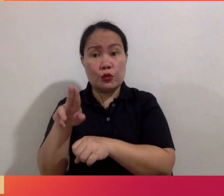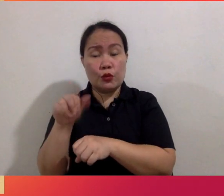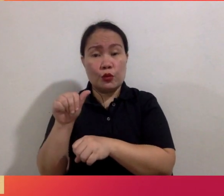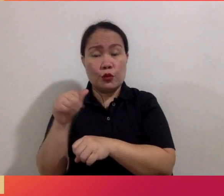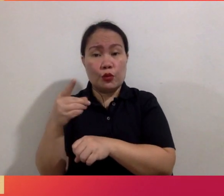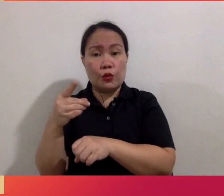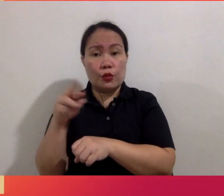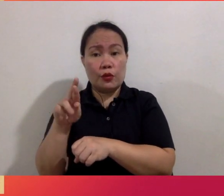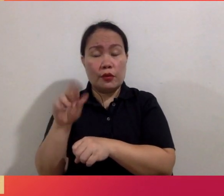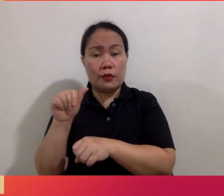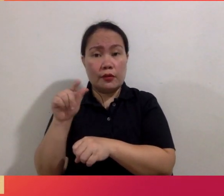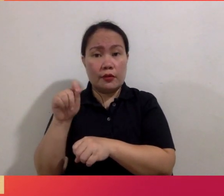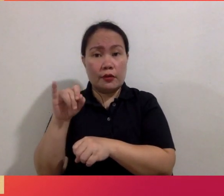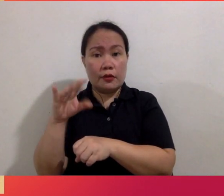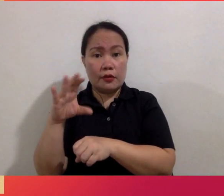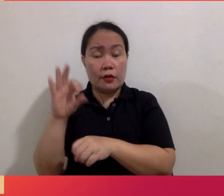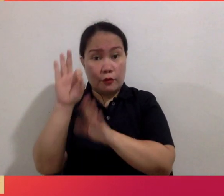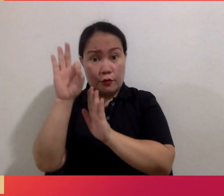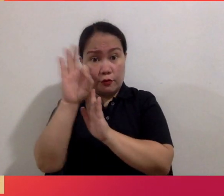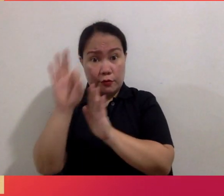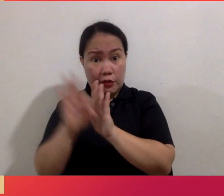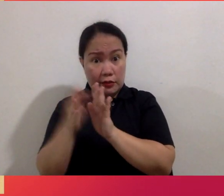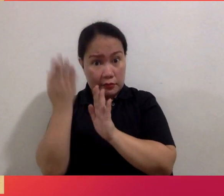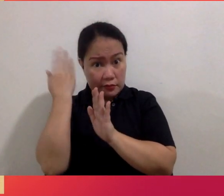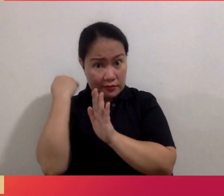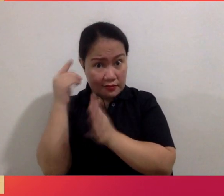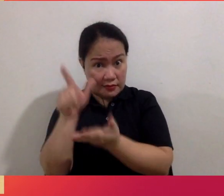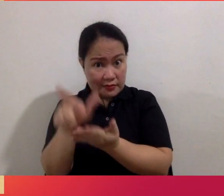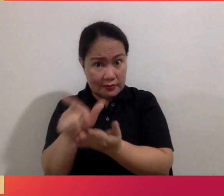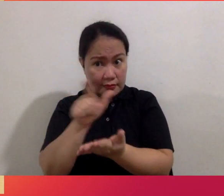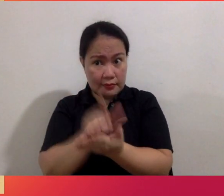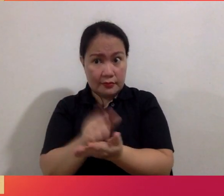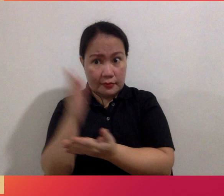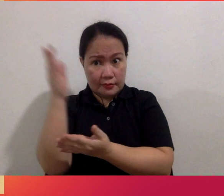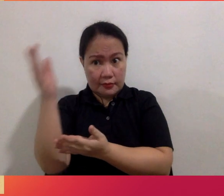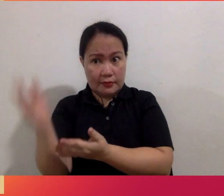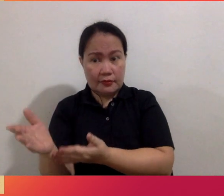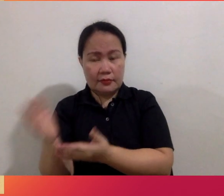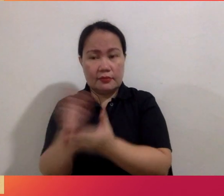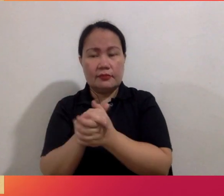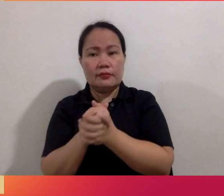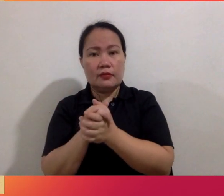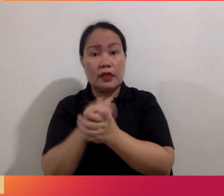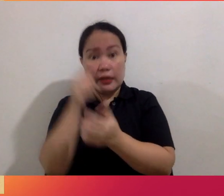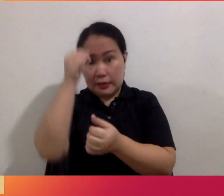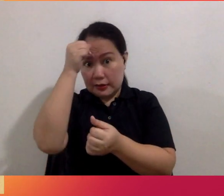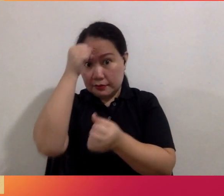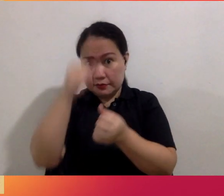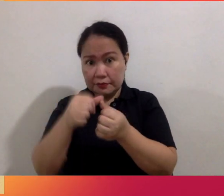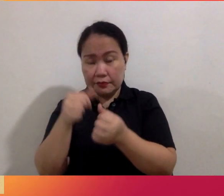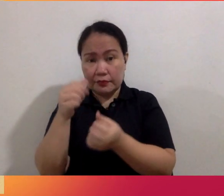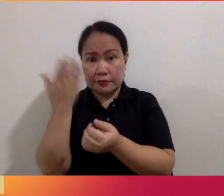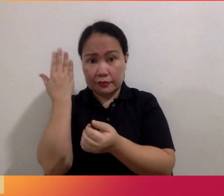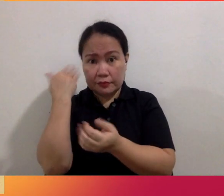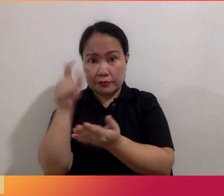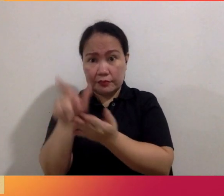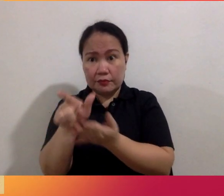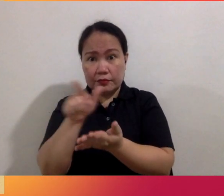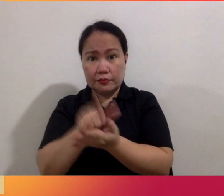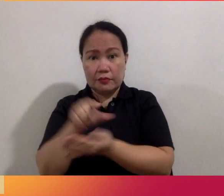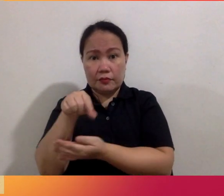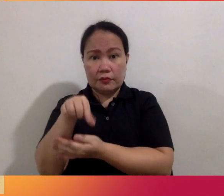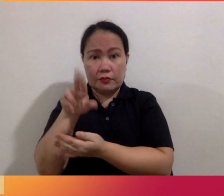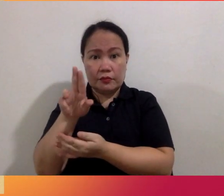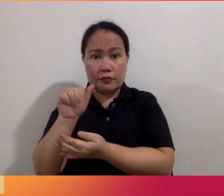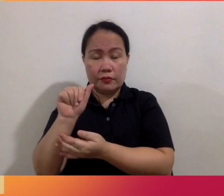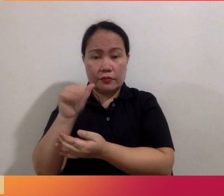We have, so, x squared is equal to negative times negative 5. Bakit negative 5? Yeah, that